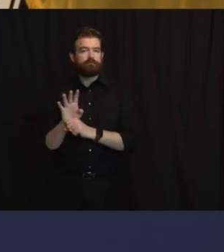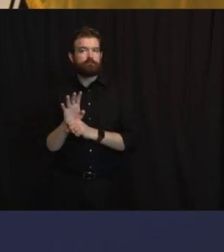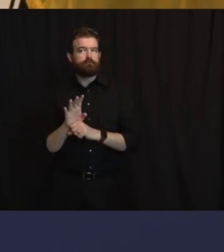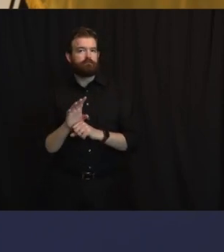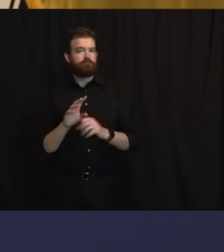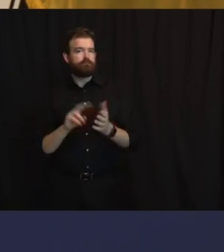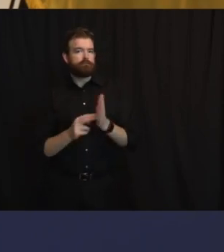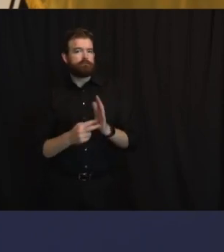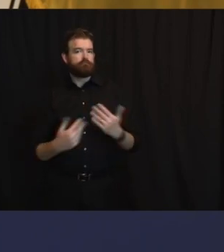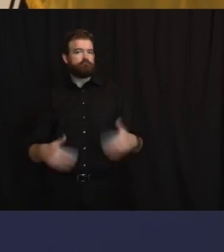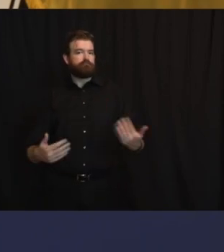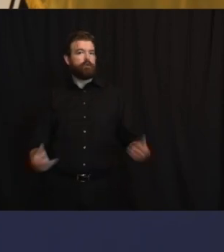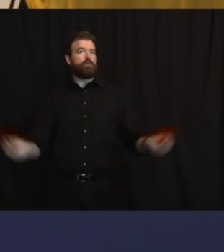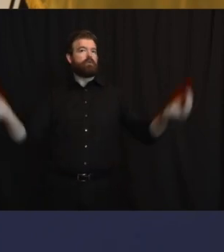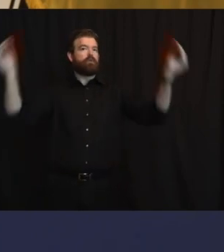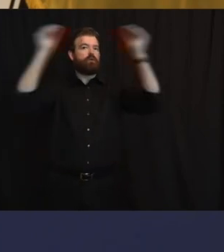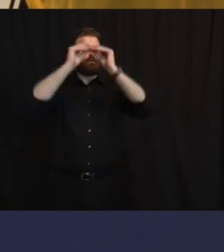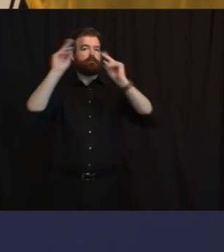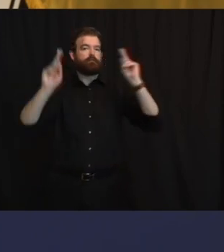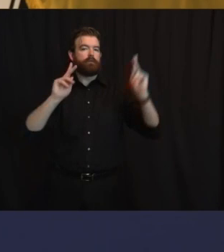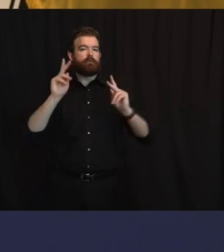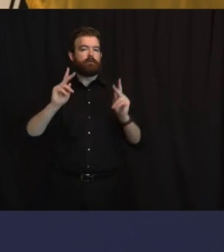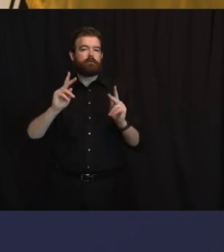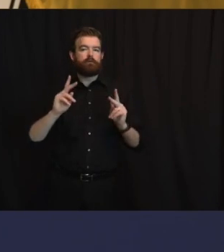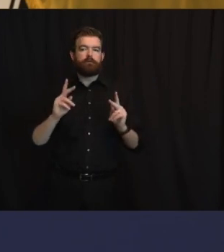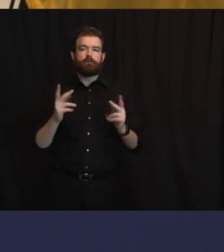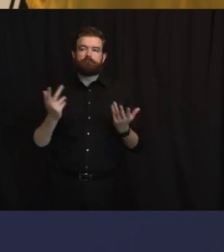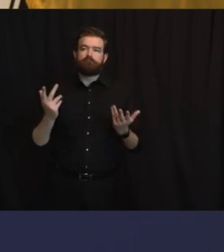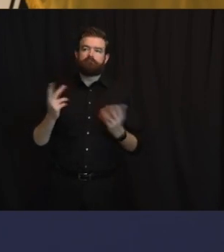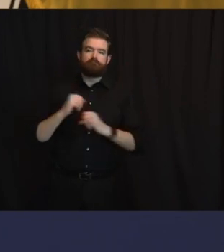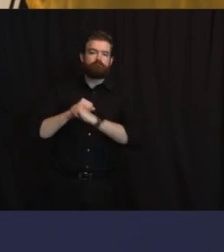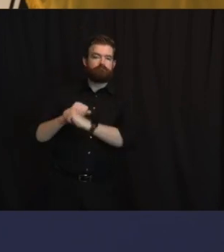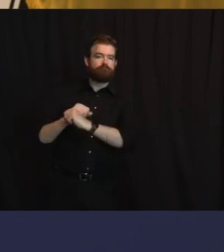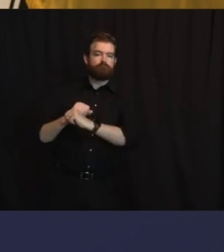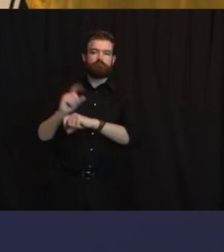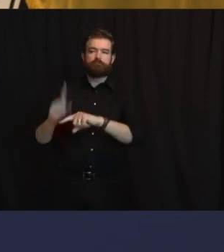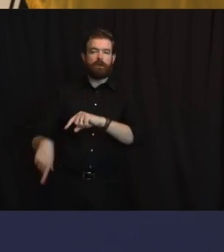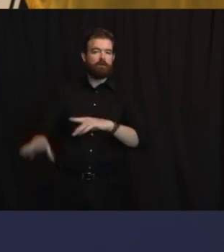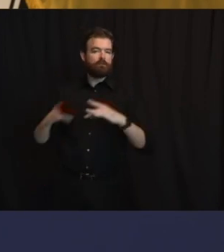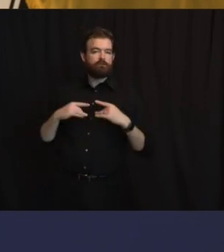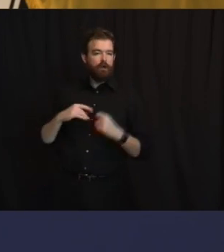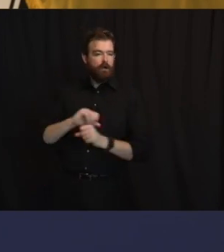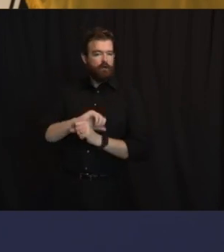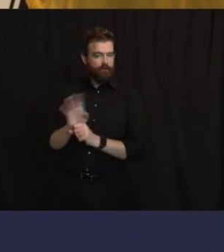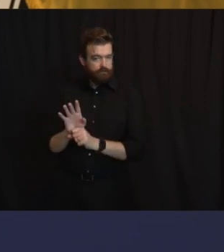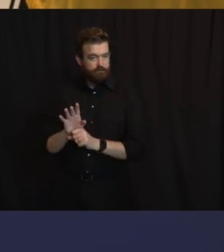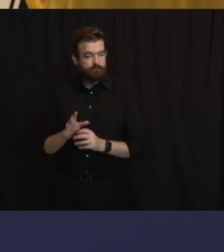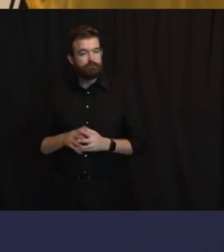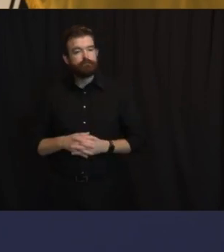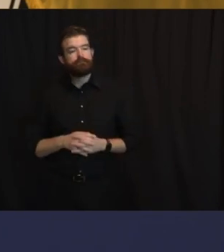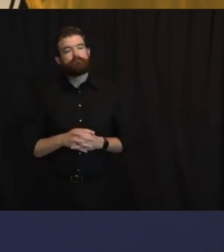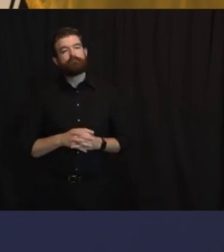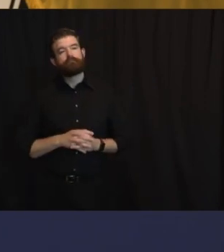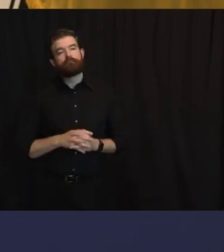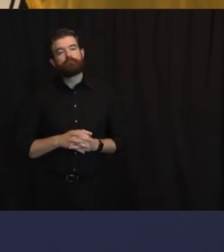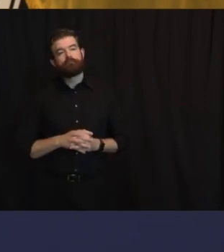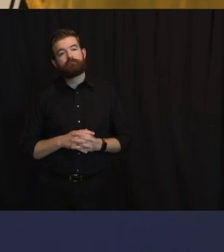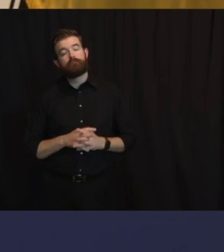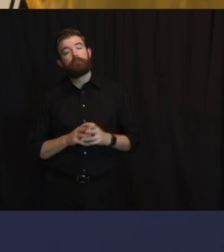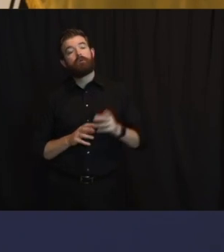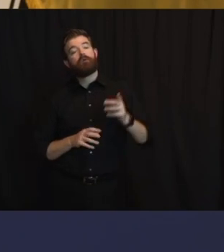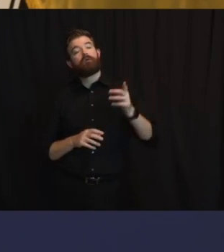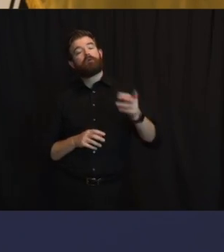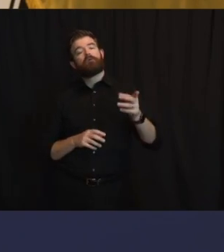But I think right now we would say, without having checked with anybody, it's a bad idea to travel to India right